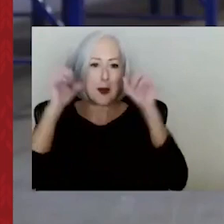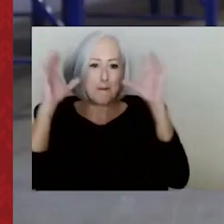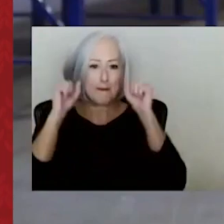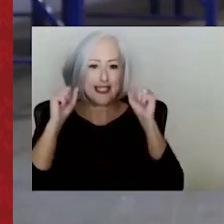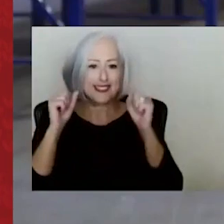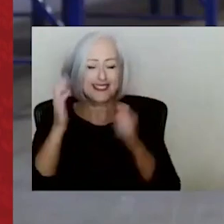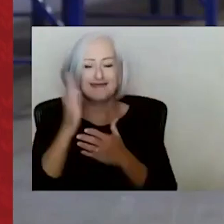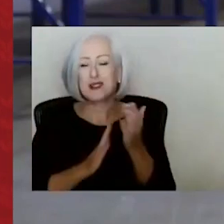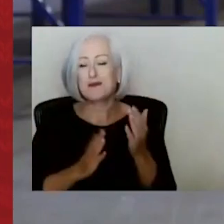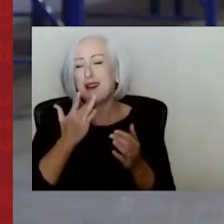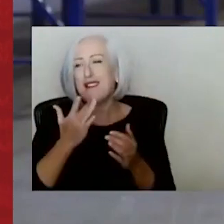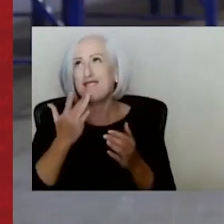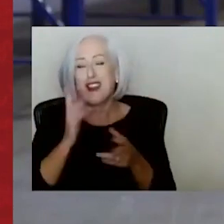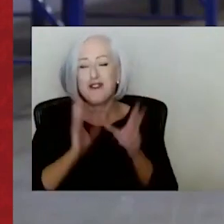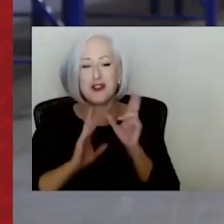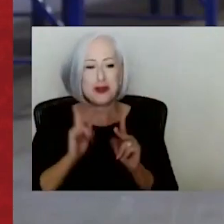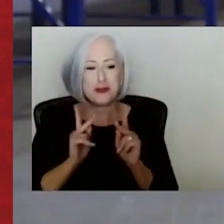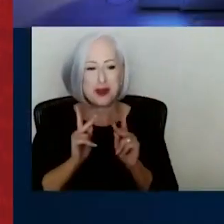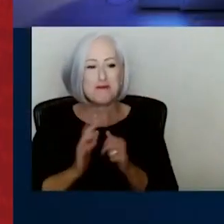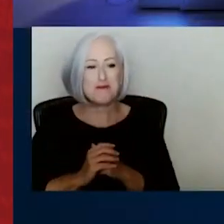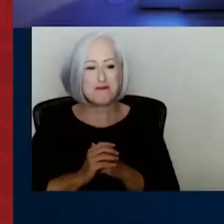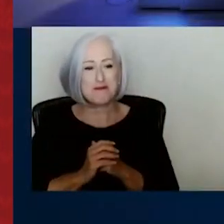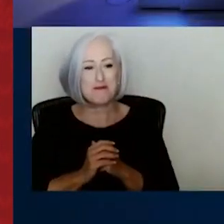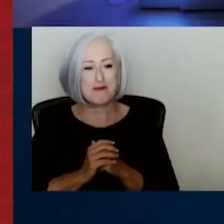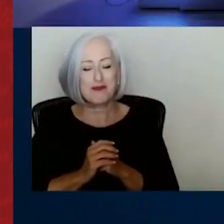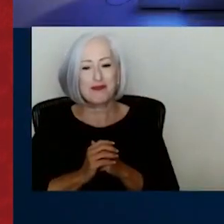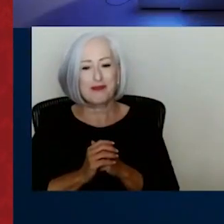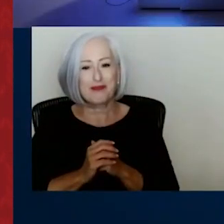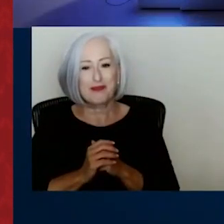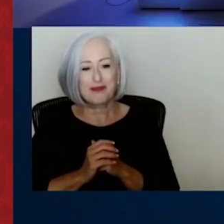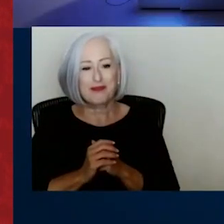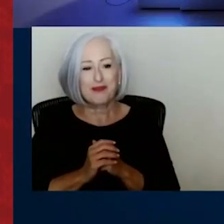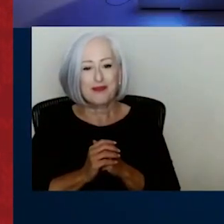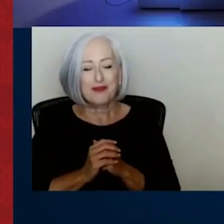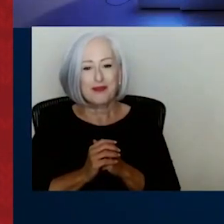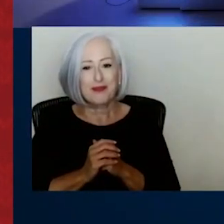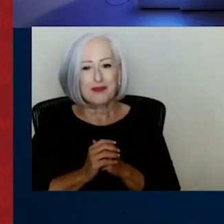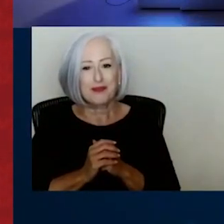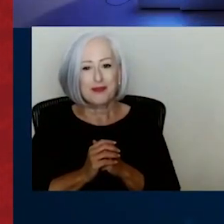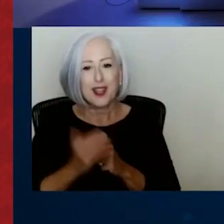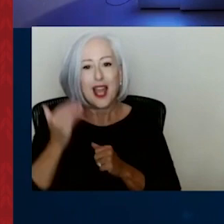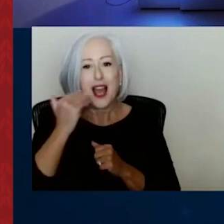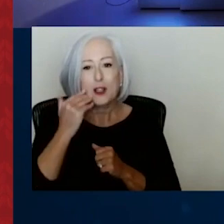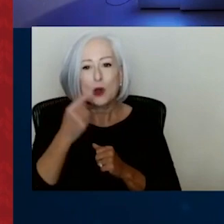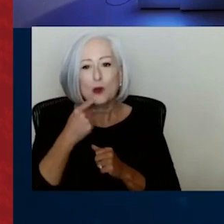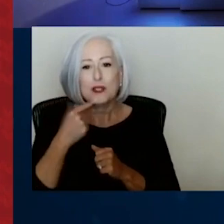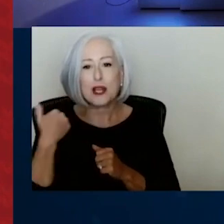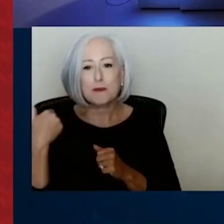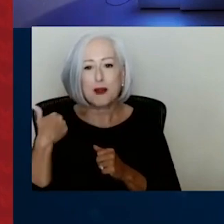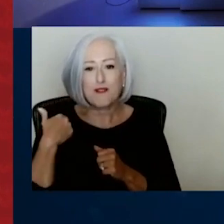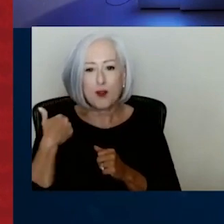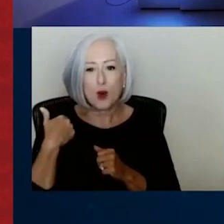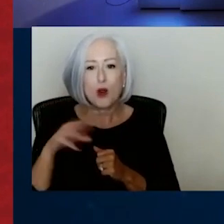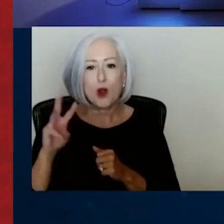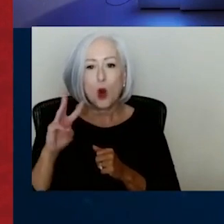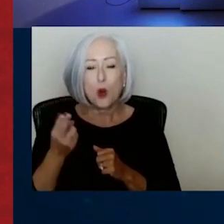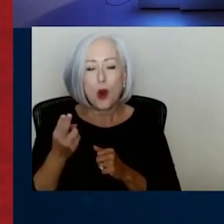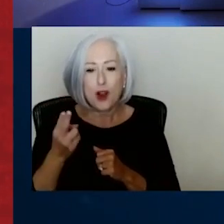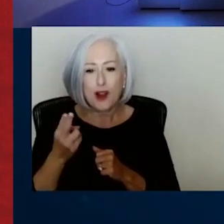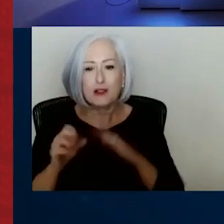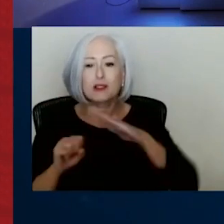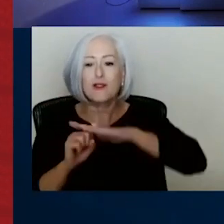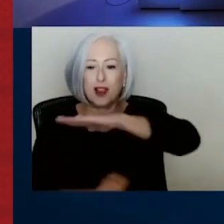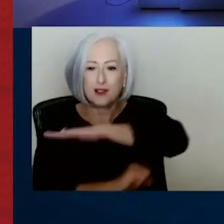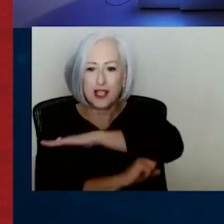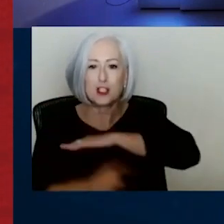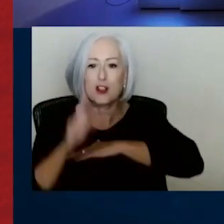people. That's awesome. And I know you've said before, the warehouse is the foundation of the supply chain.